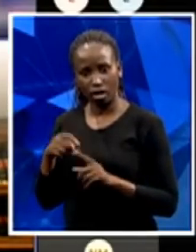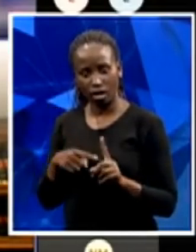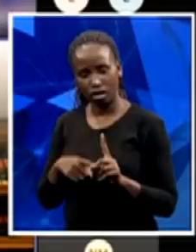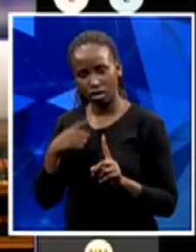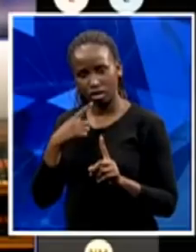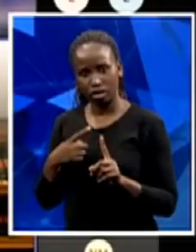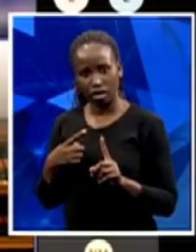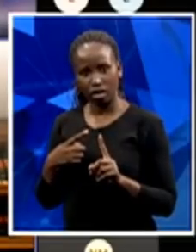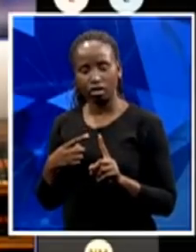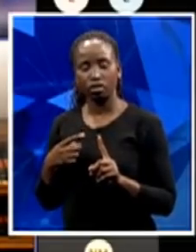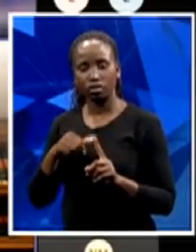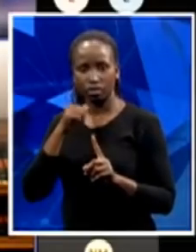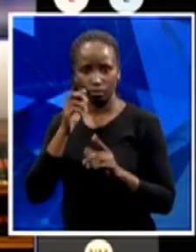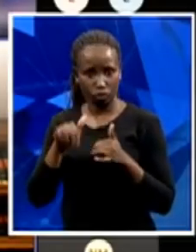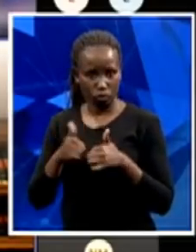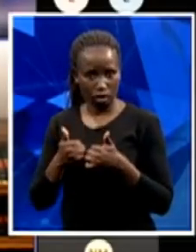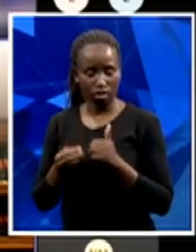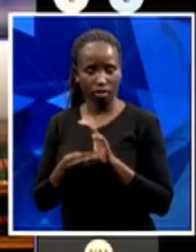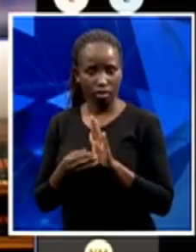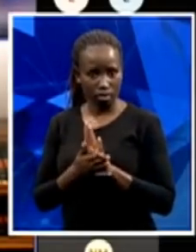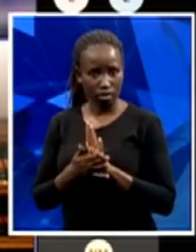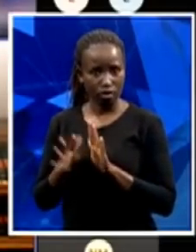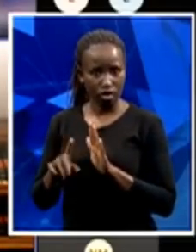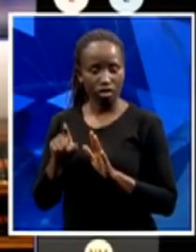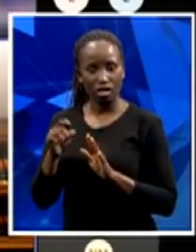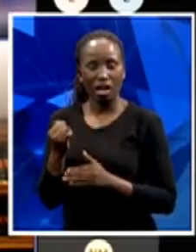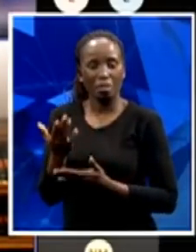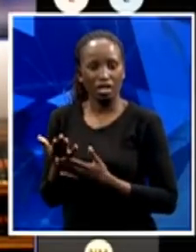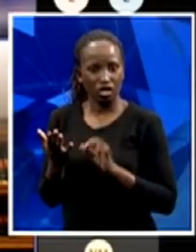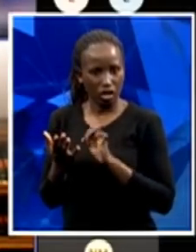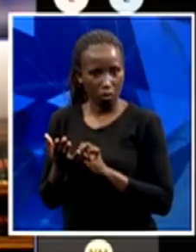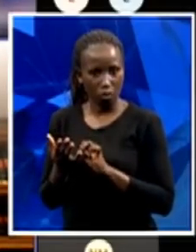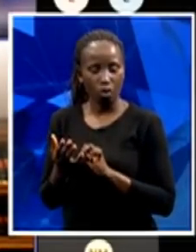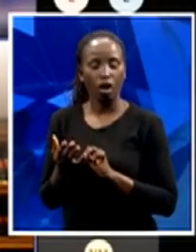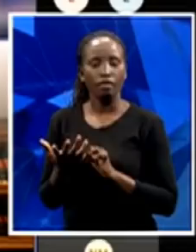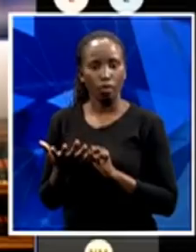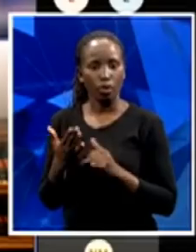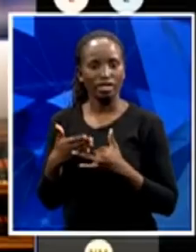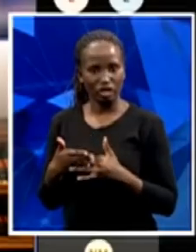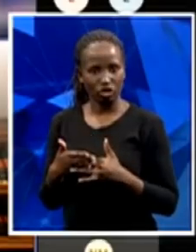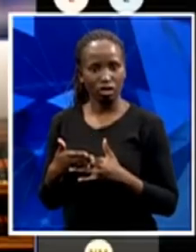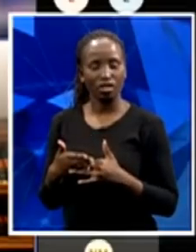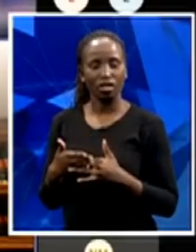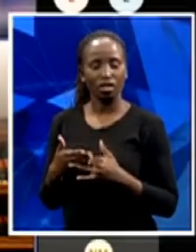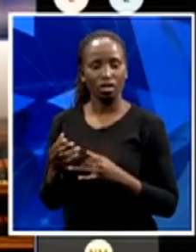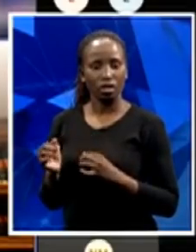7, his application for intervention remained unopposed. I